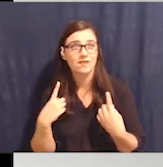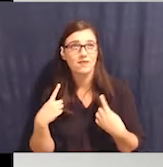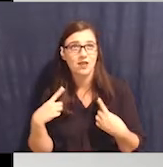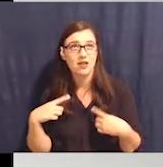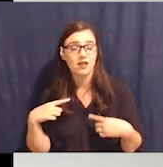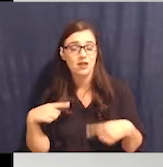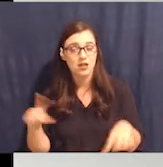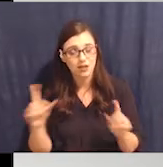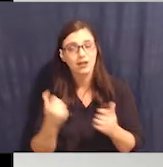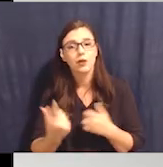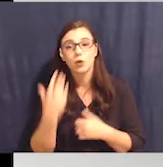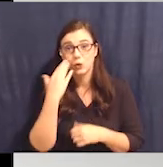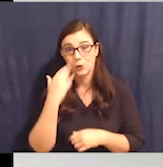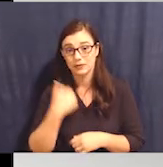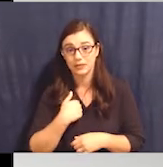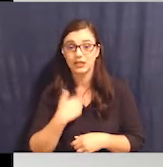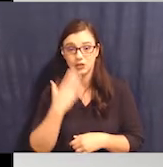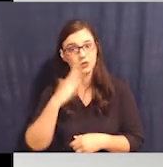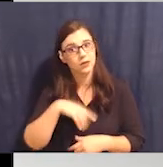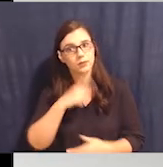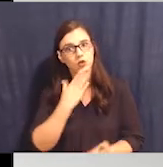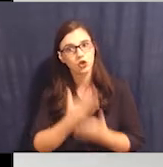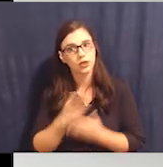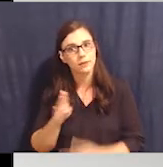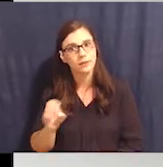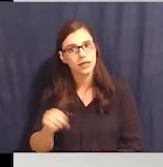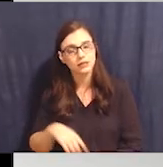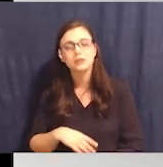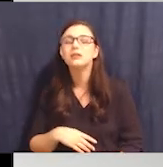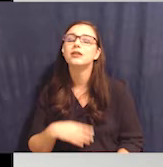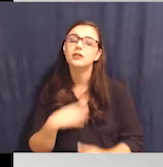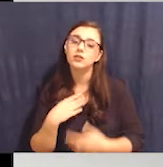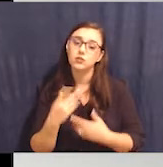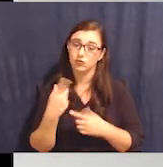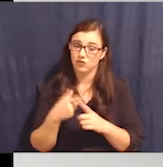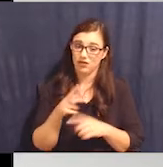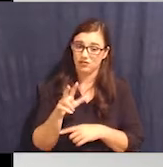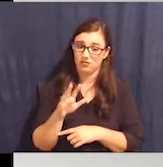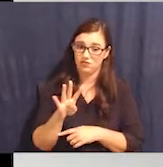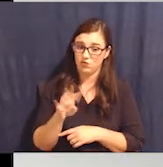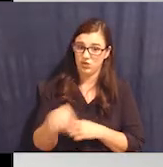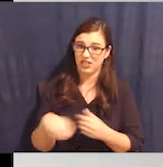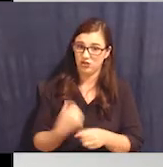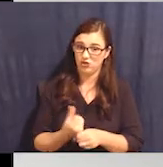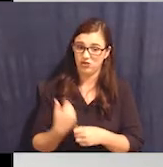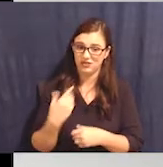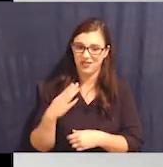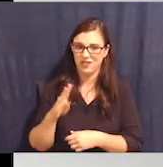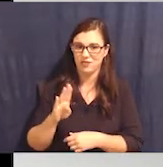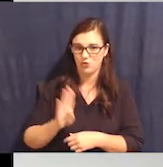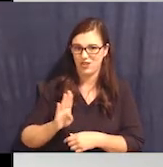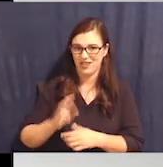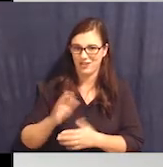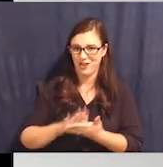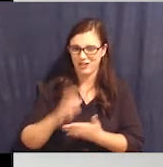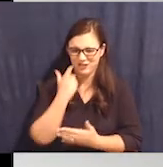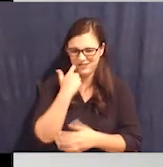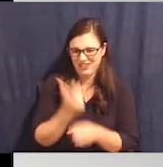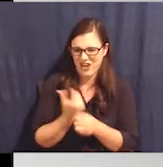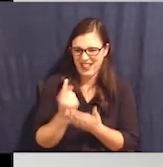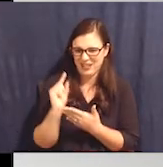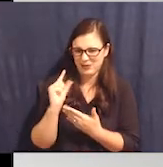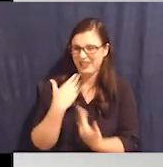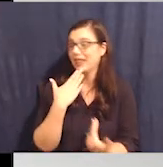degree. And anyone who knows me knows I'm pretty good at BS. After 40 years from Brooklyn College. Just got it last